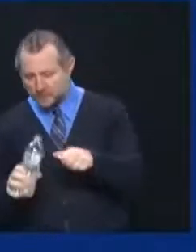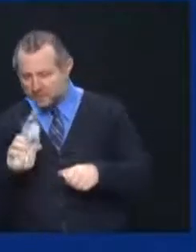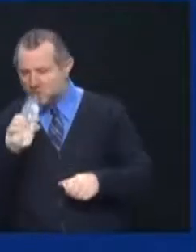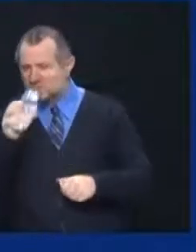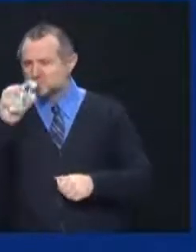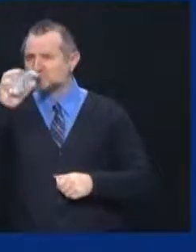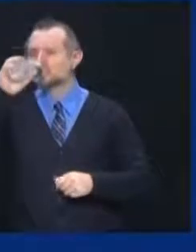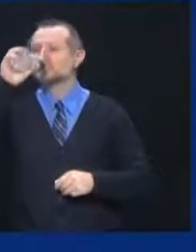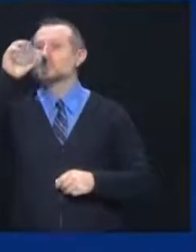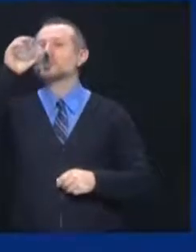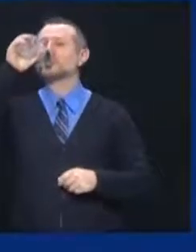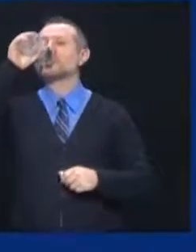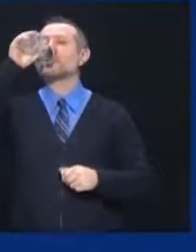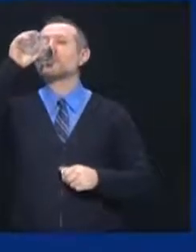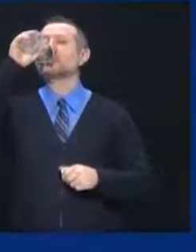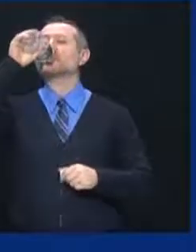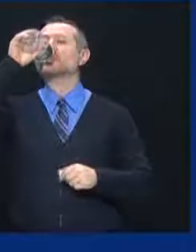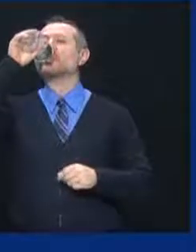Q&A roster.